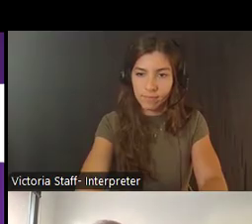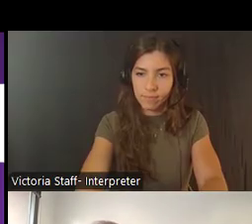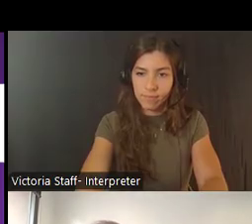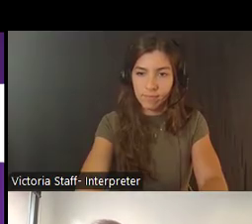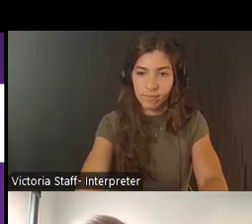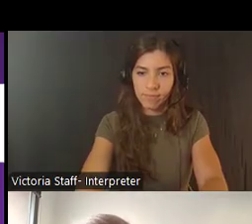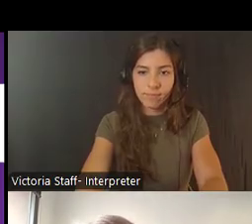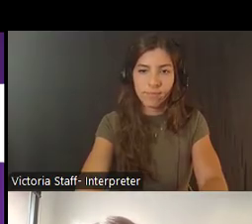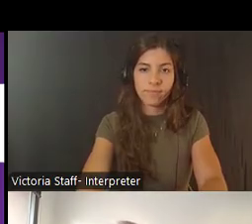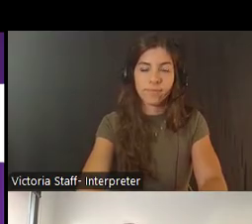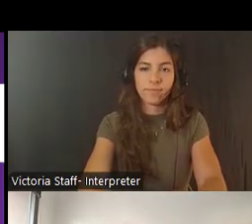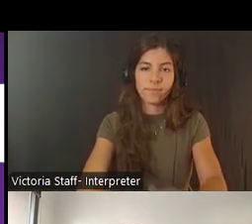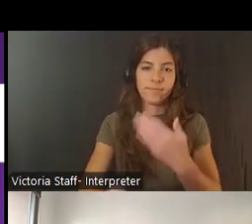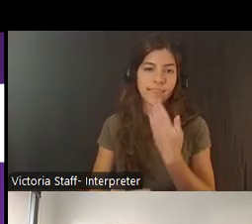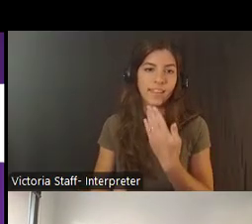Great, thank you.